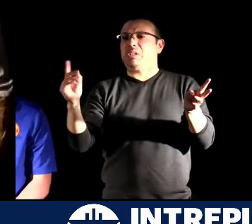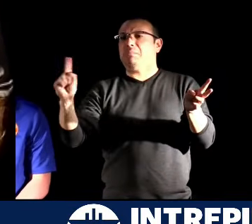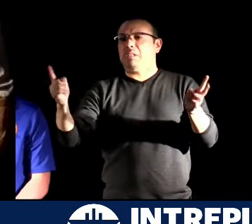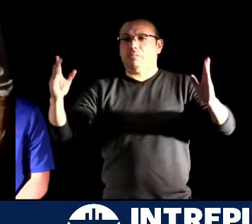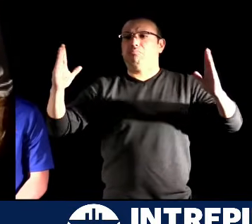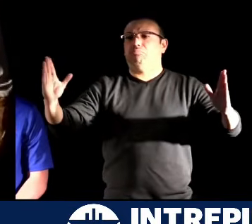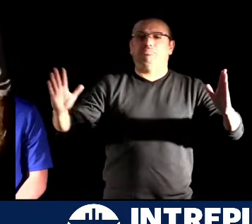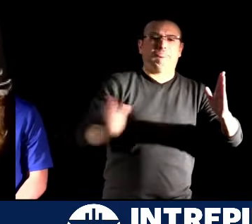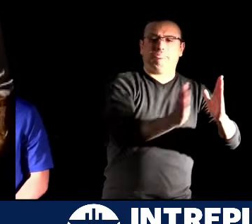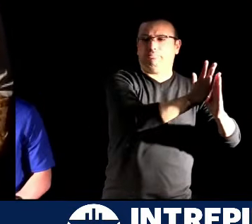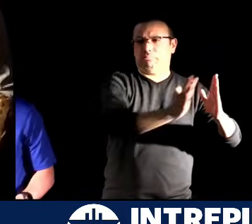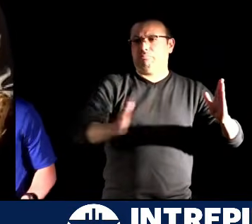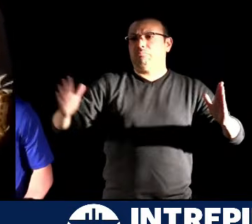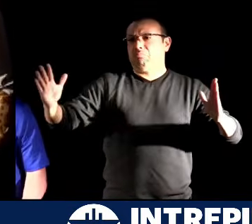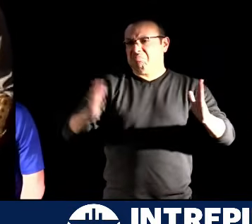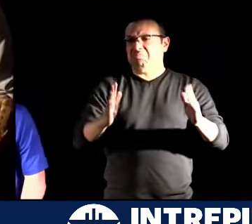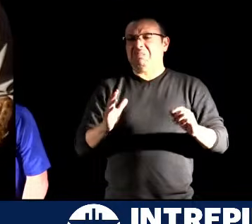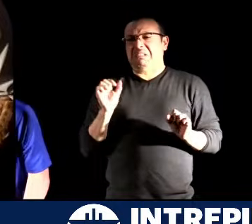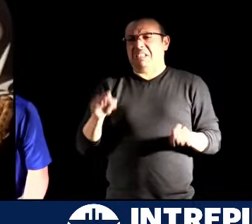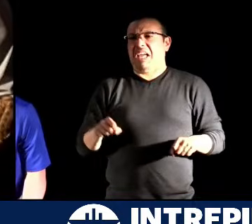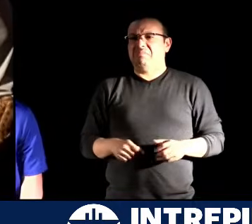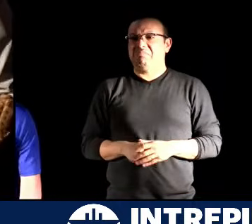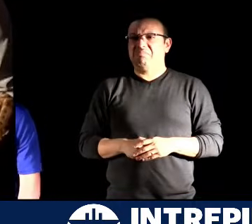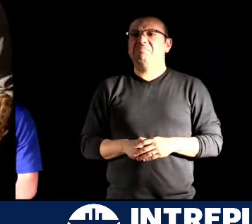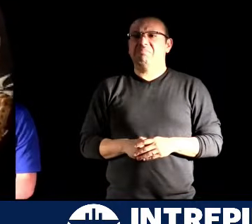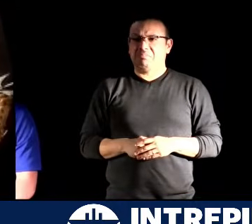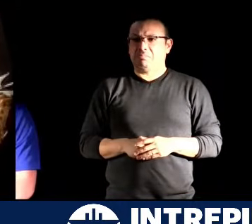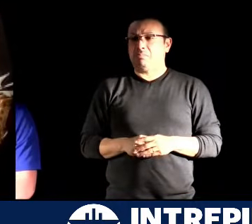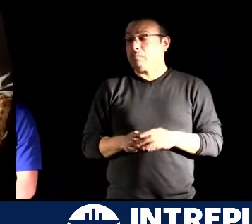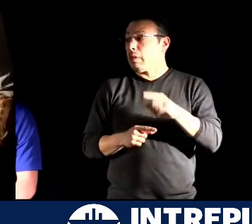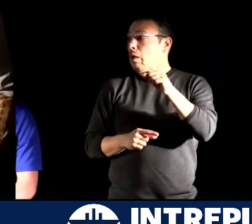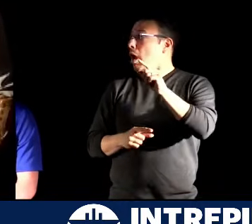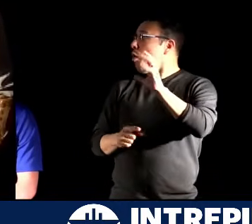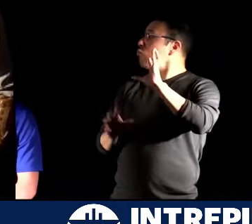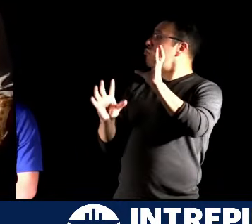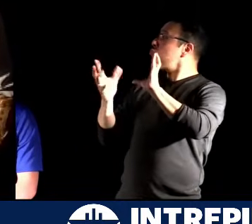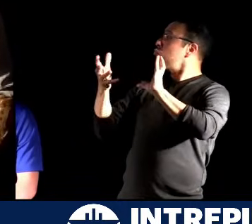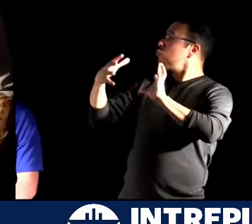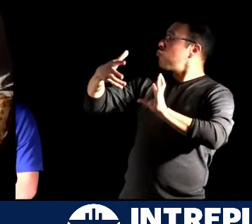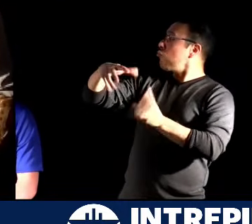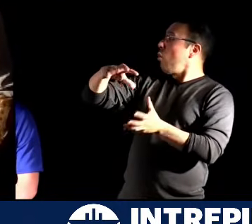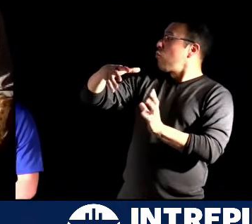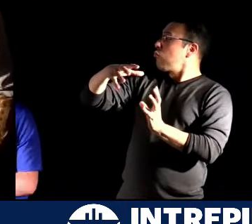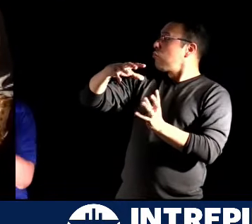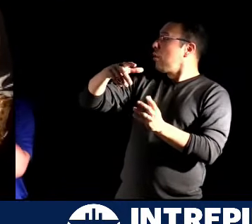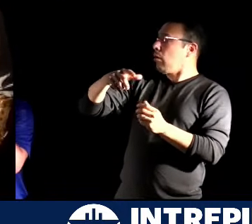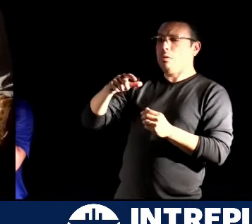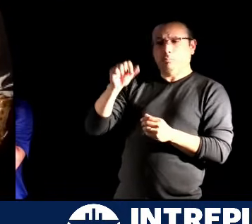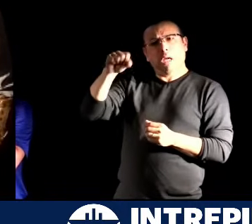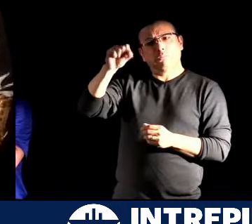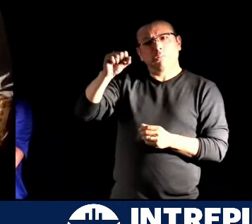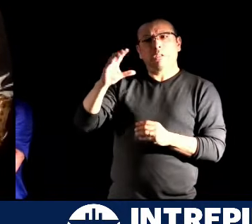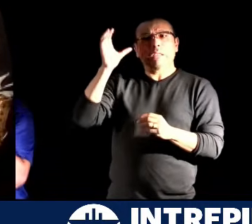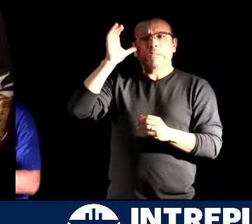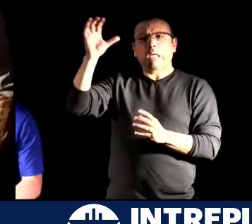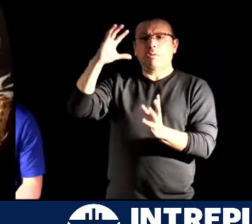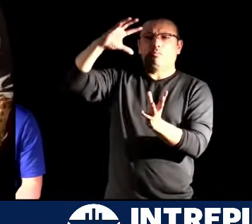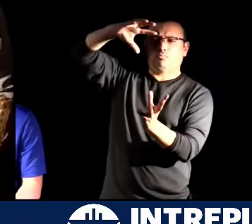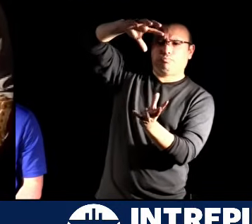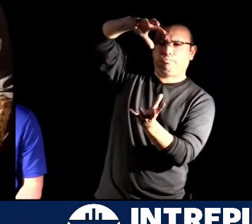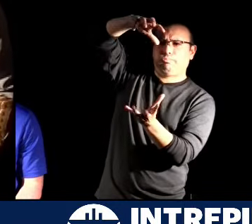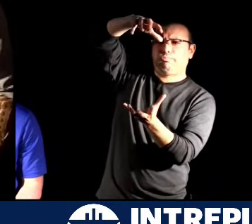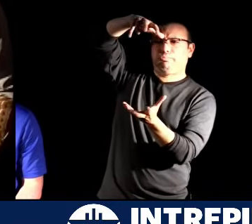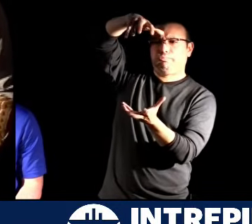minutes. It's in this range. Does it rotate? The sun rotates. The sun. Oh, yeah, absolutely, yes. Well, the sun